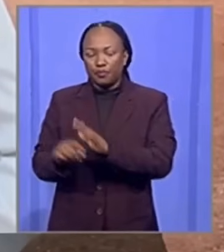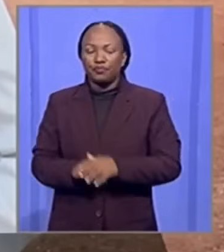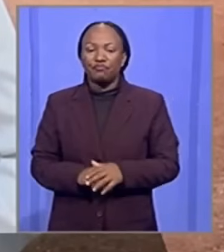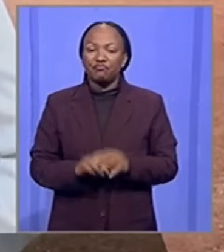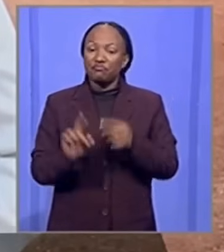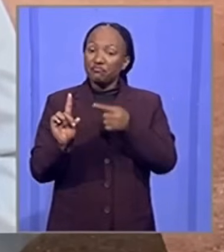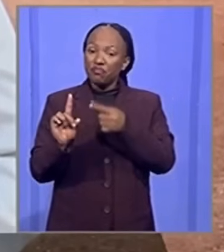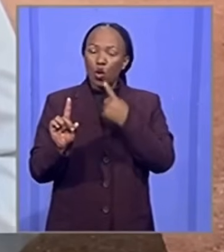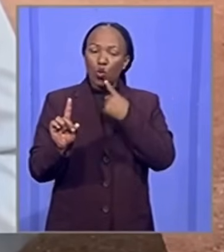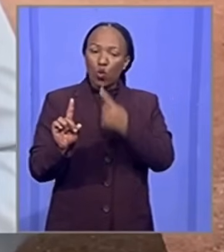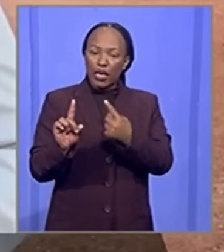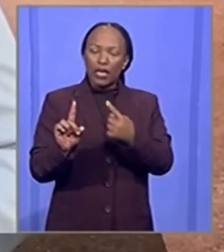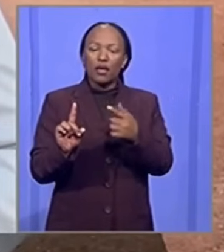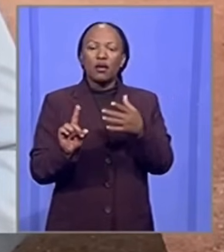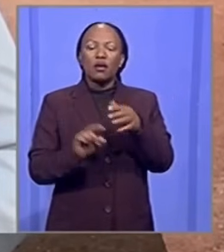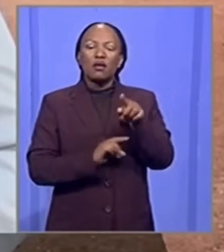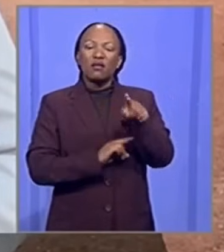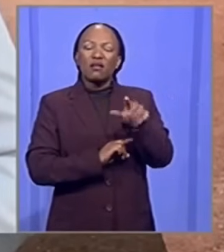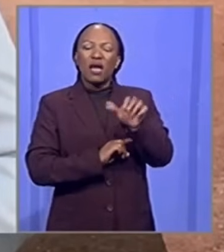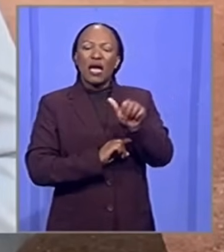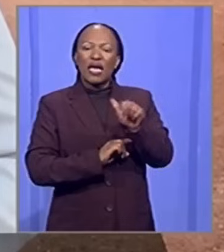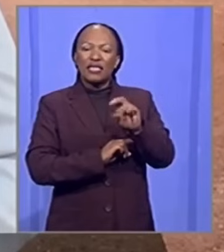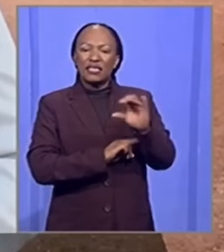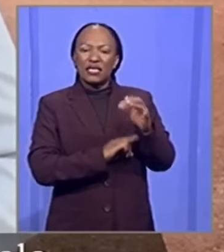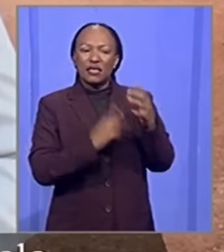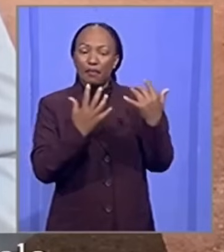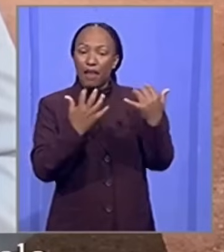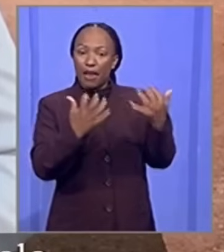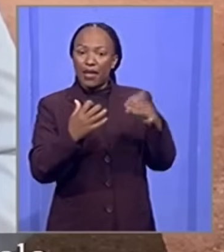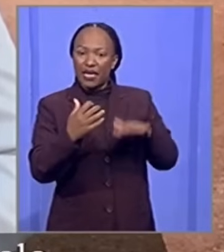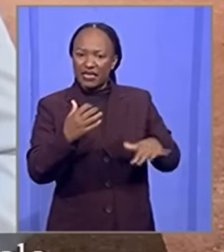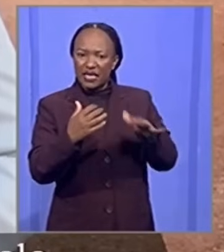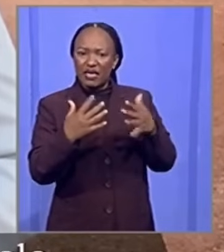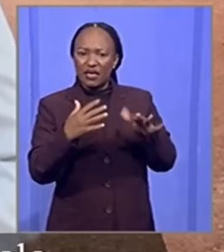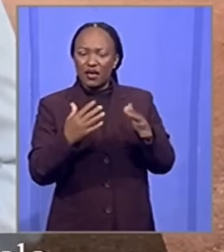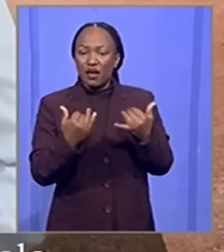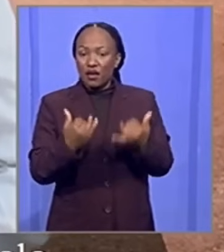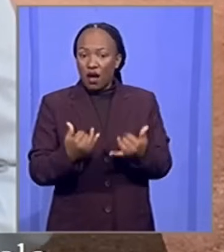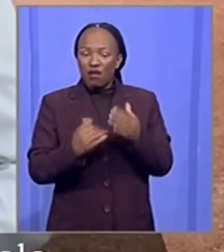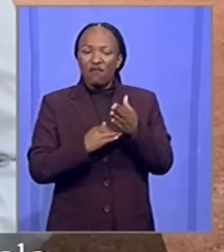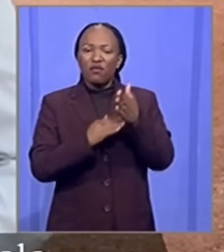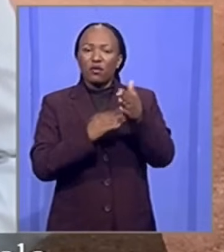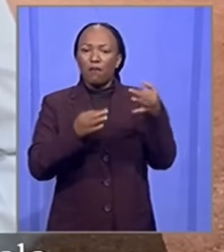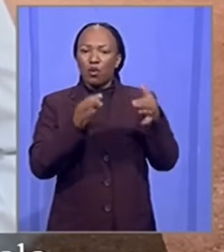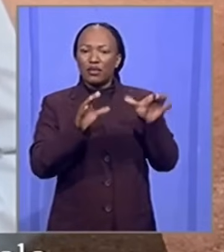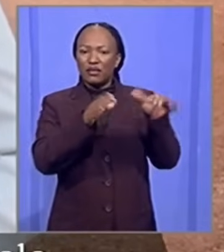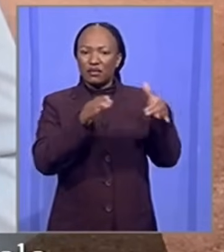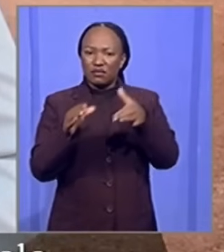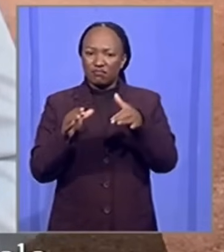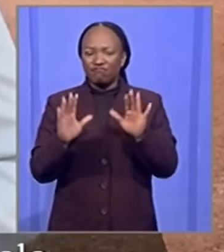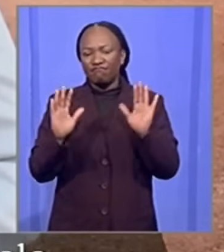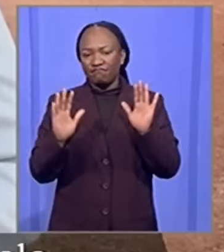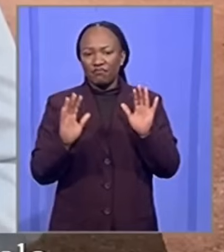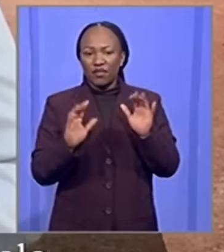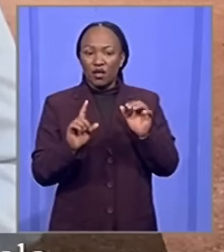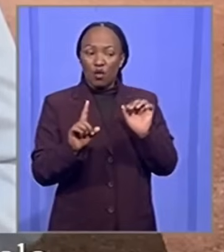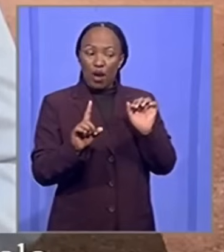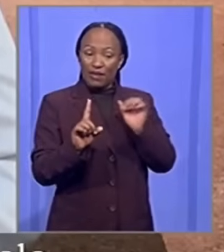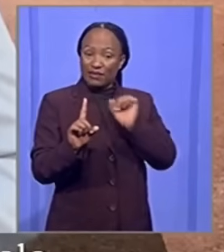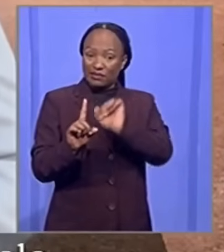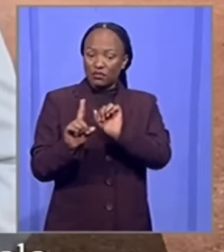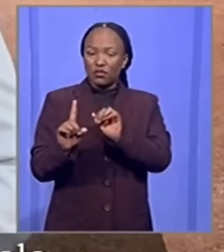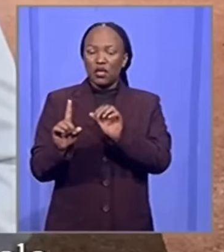baromuwa ba ANC parlamenteng morago ga dikgetho ka karetšo tša lenyaga. O re bokamoso bja gagwe dipolotiking bo ka diatleng tša mokgatlo wa gabo wa